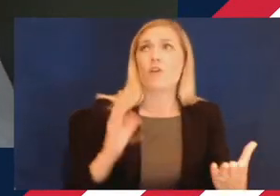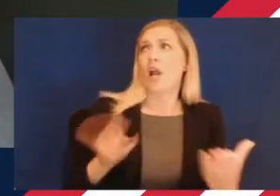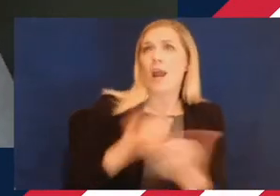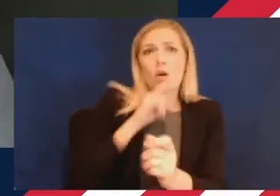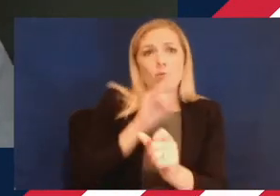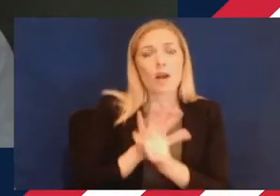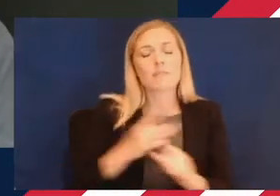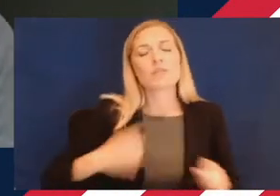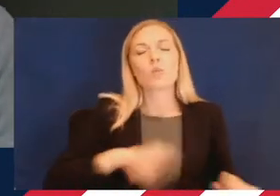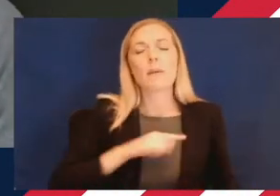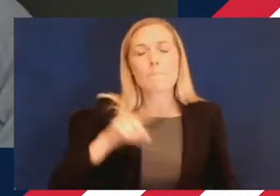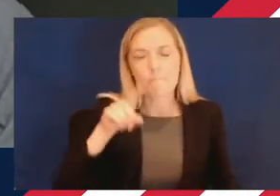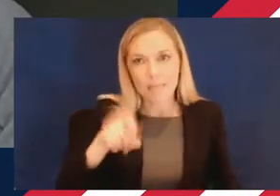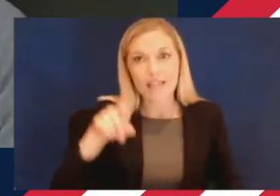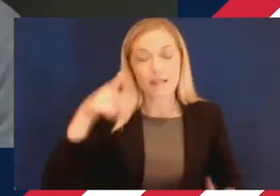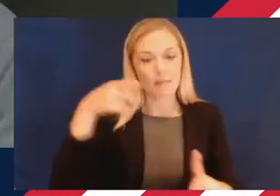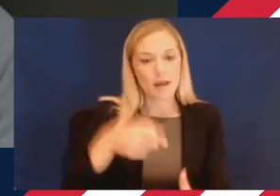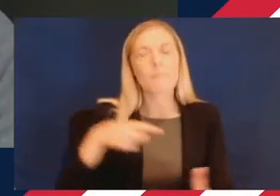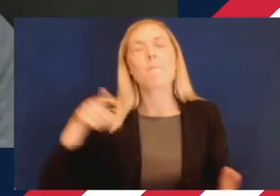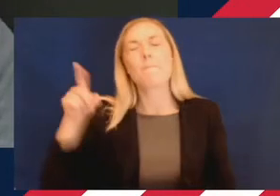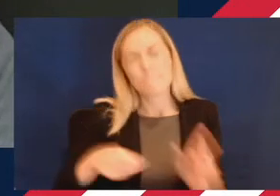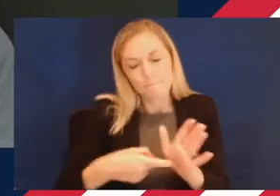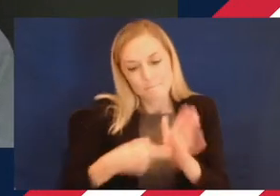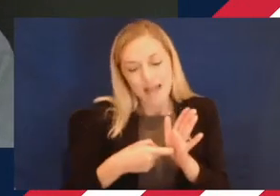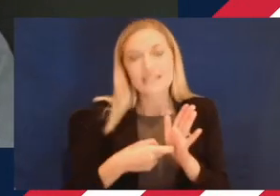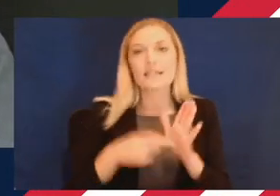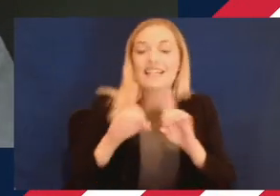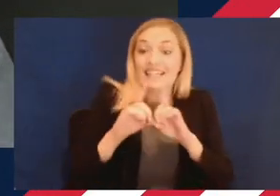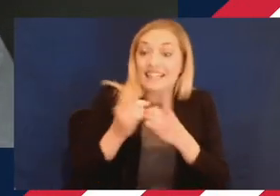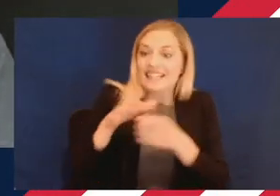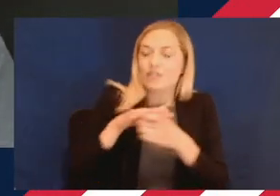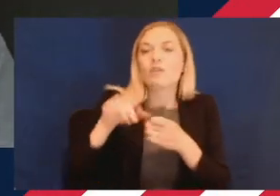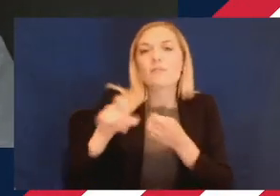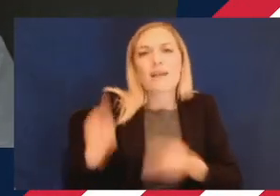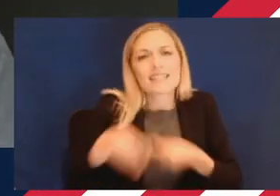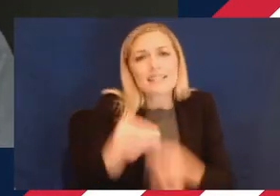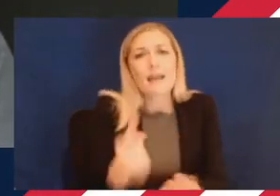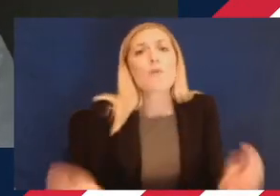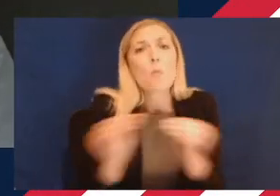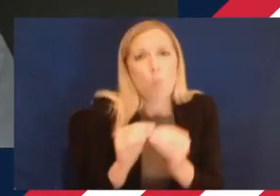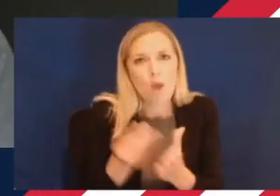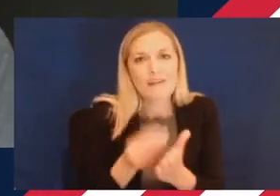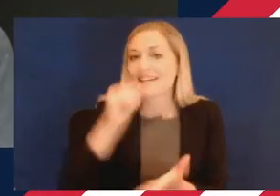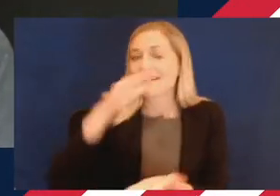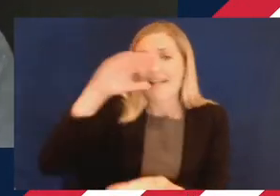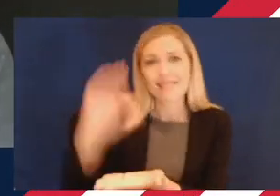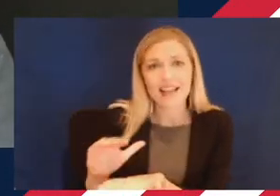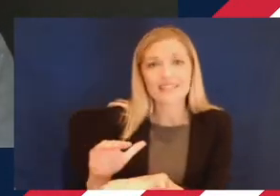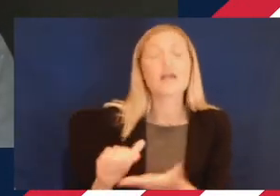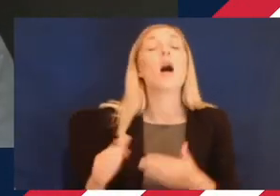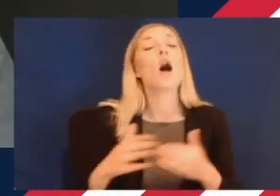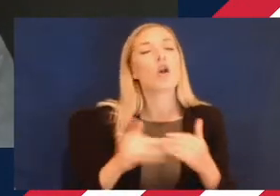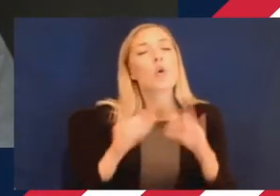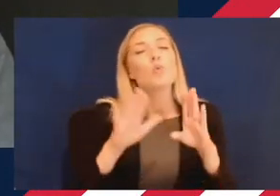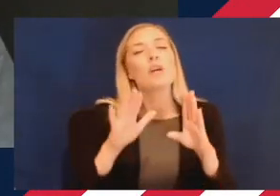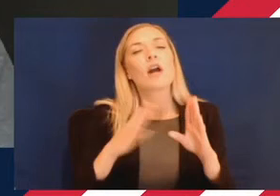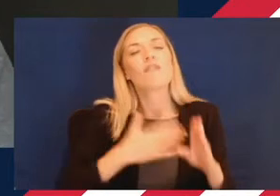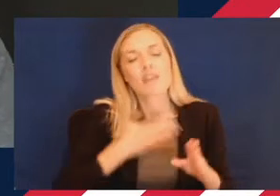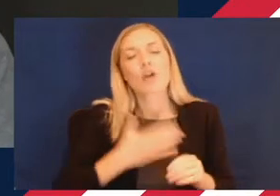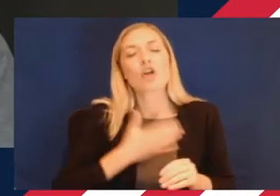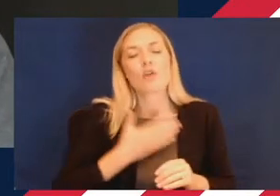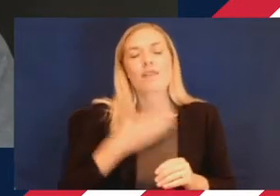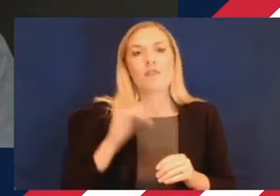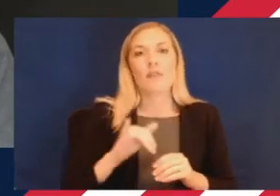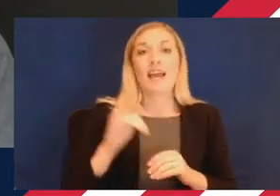the bottom line is that districts must spend more and not less. Although we are grateful that the House has acted on the HEROES Act so that